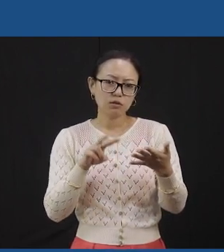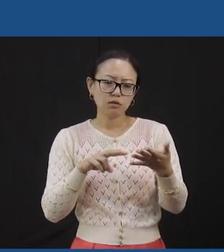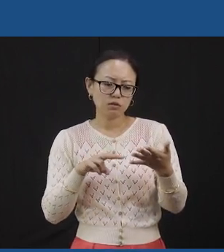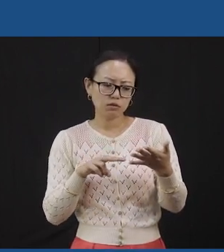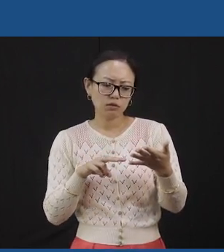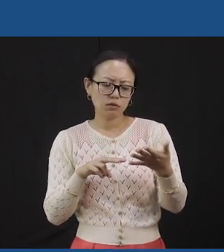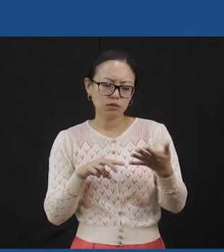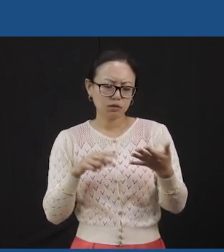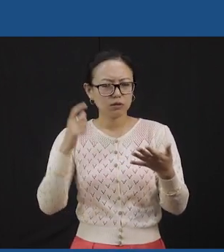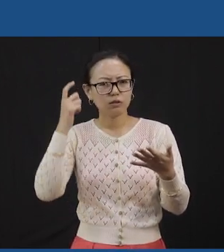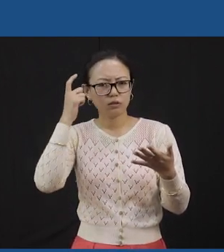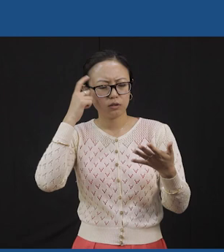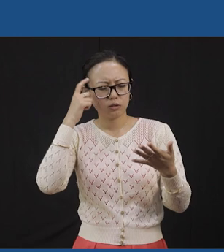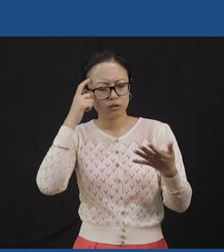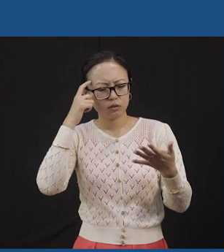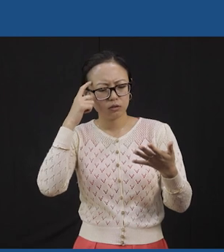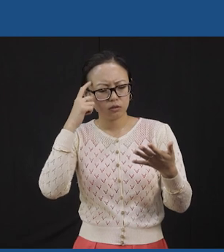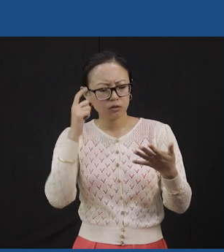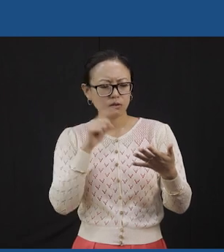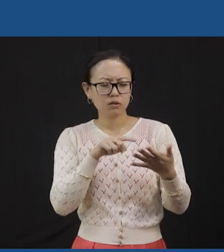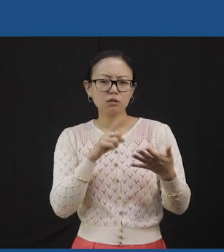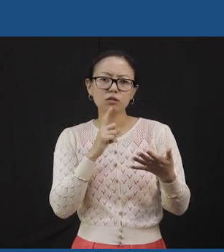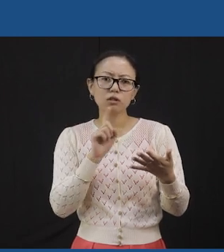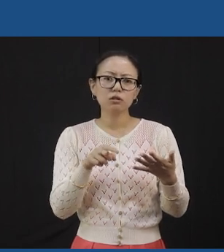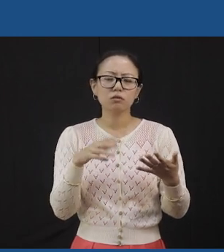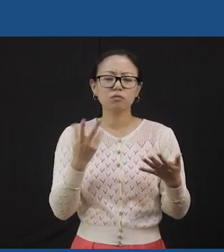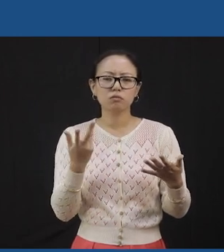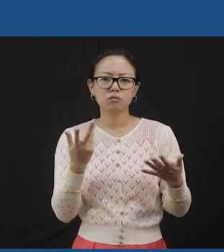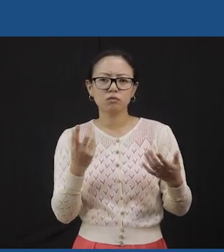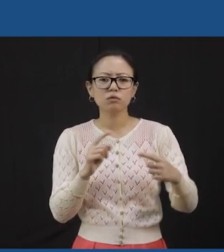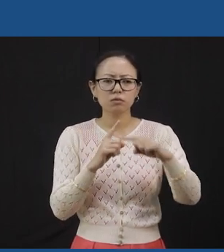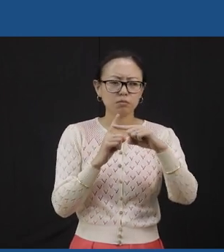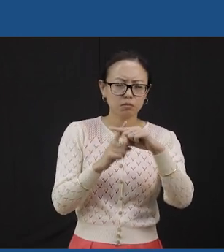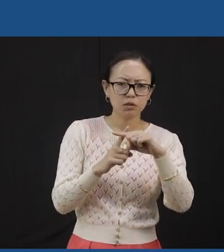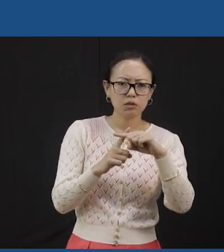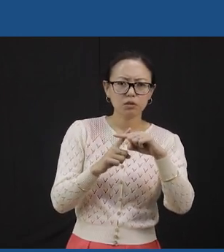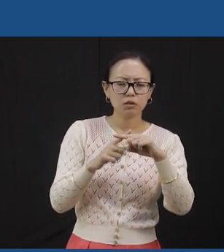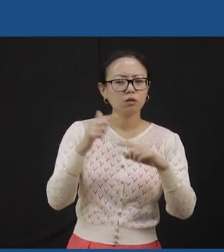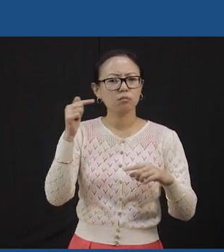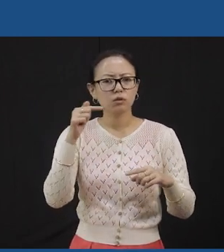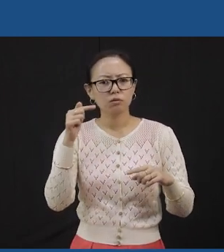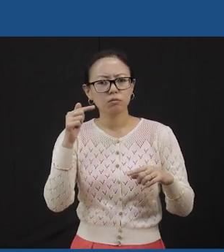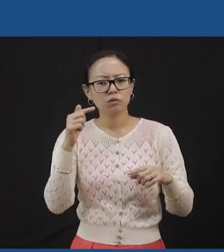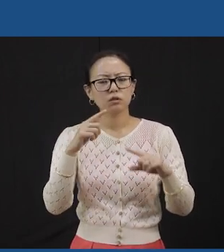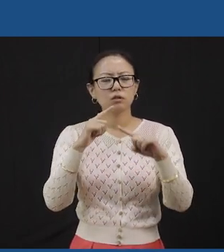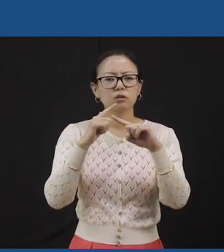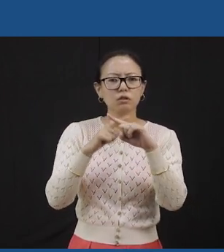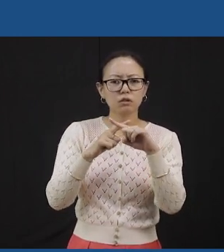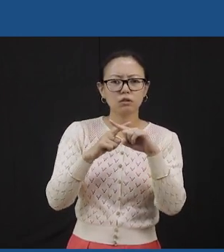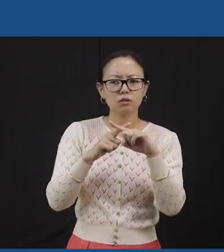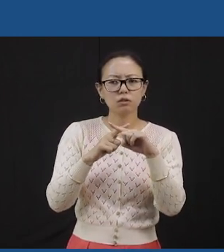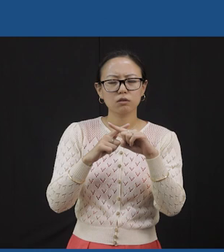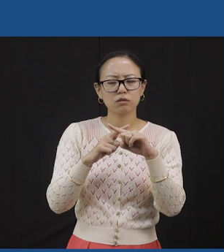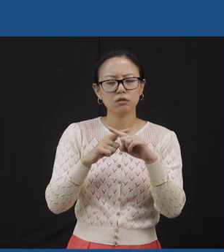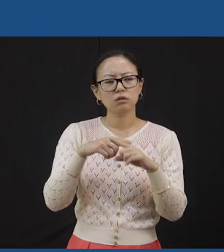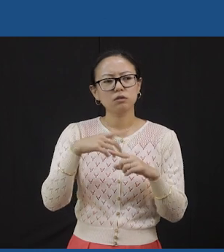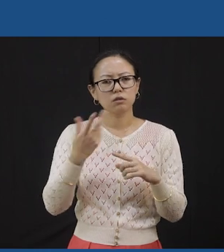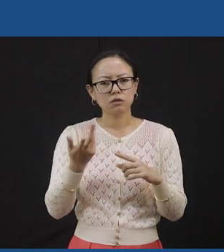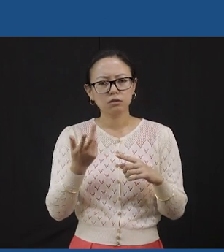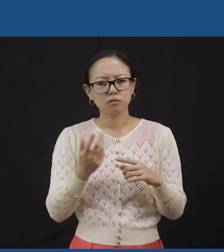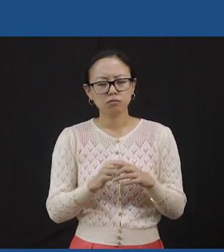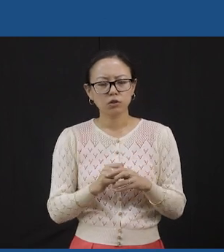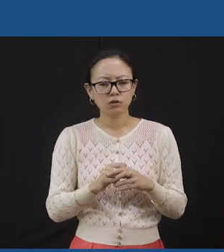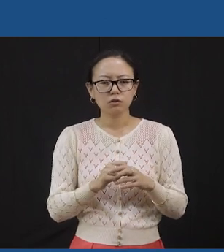addition, subtraction, or multiplication. Once you decide, you solve the